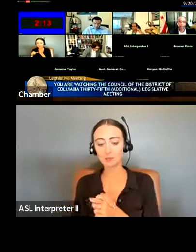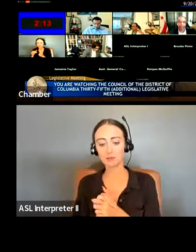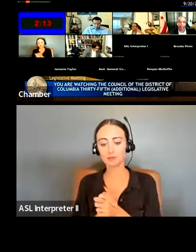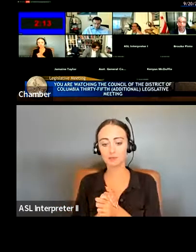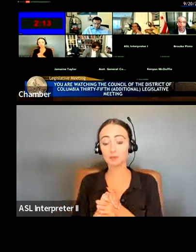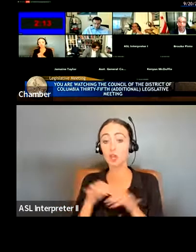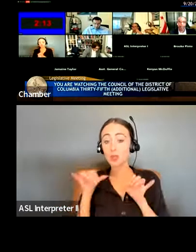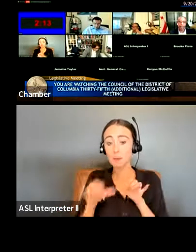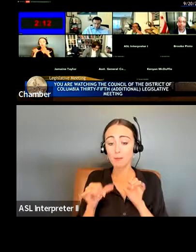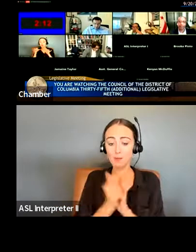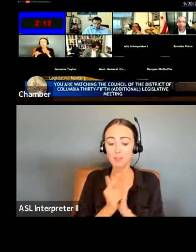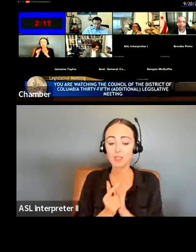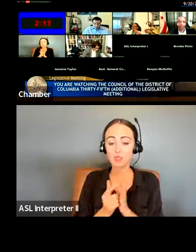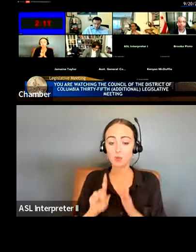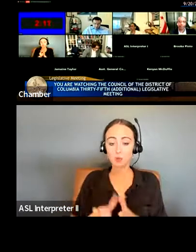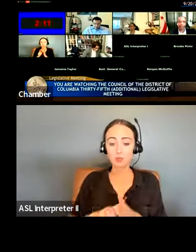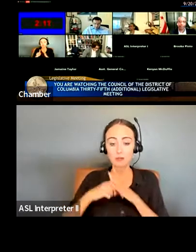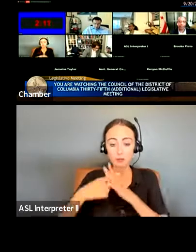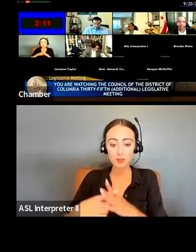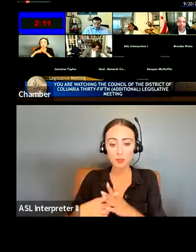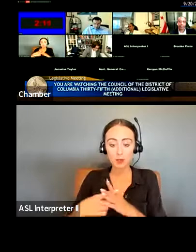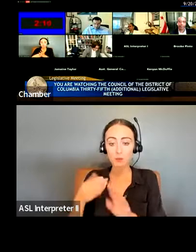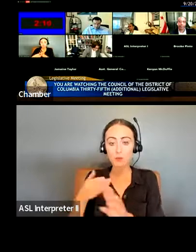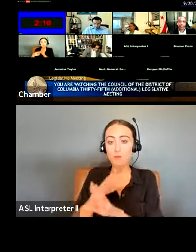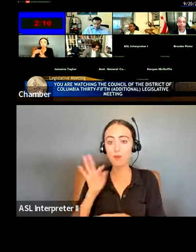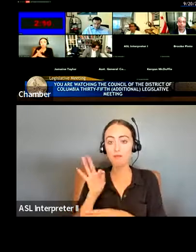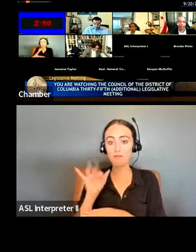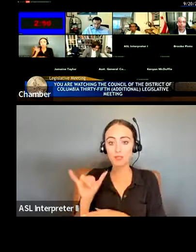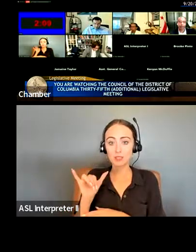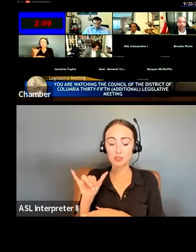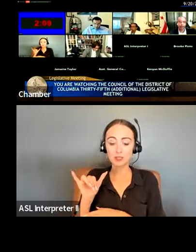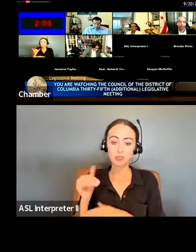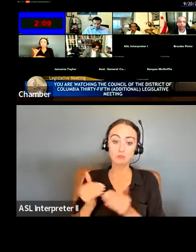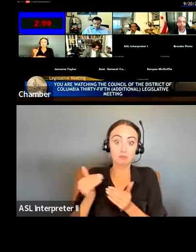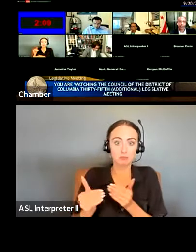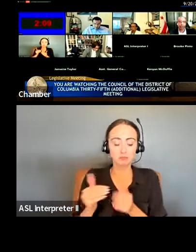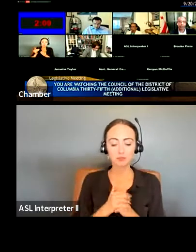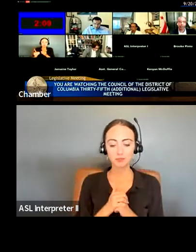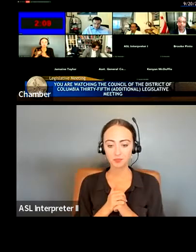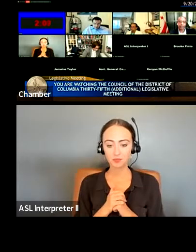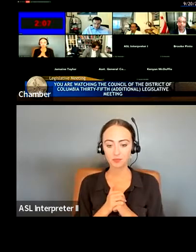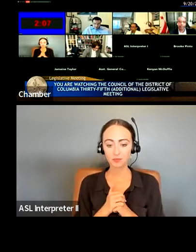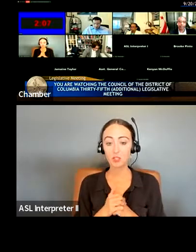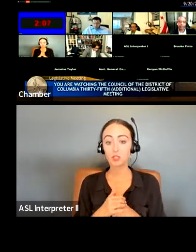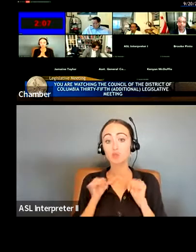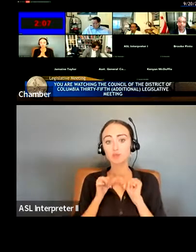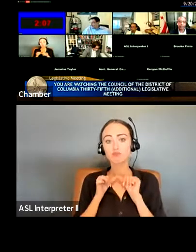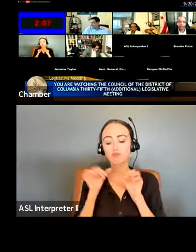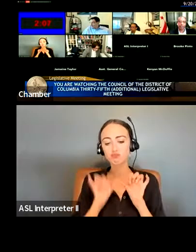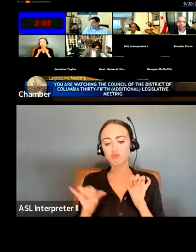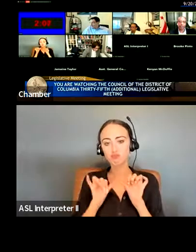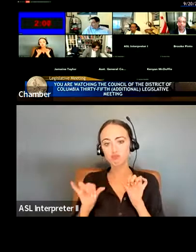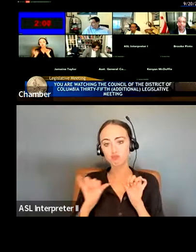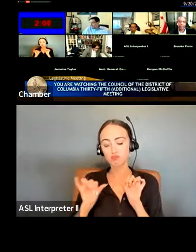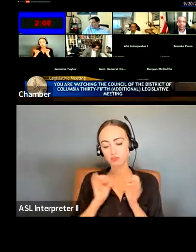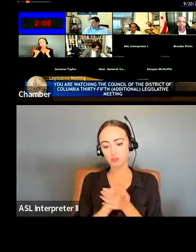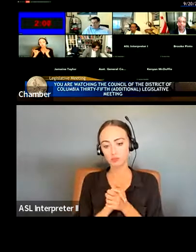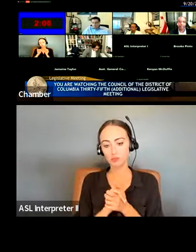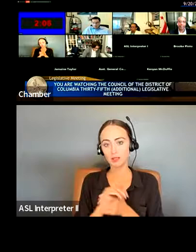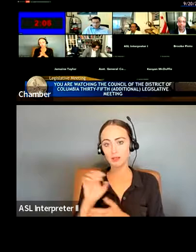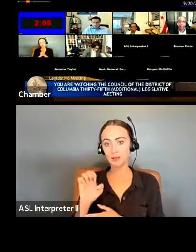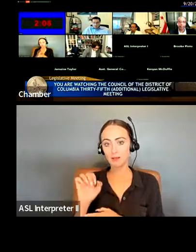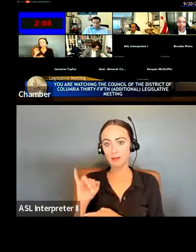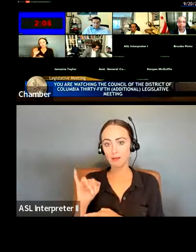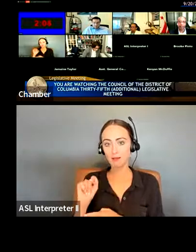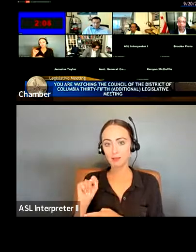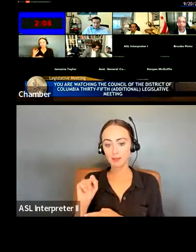permanent legislation will now take effect before the beginning of the next fiscal year. In order to ensure consistency for the treatment of the